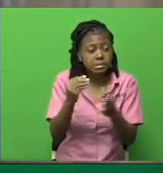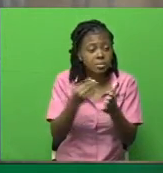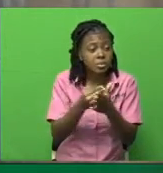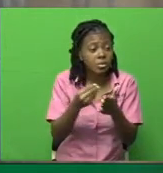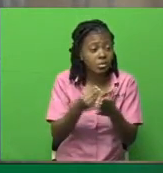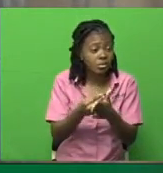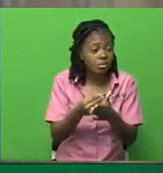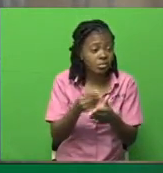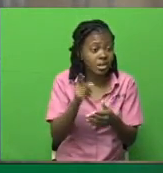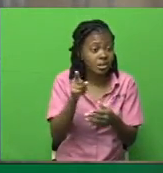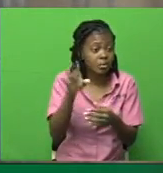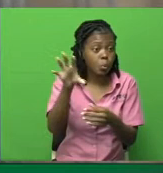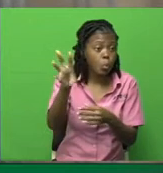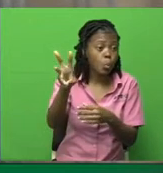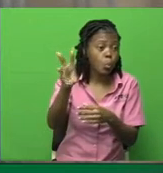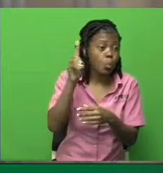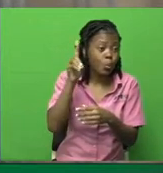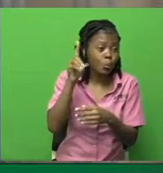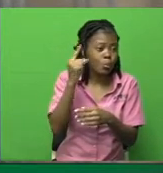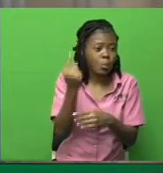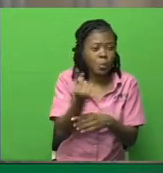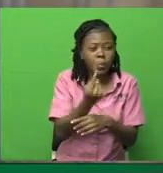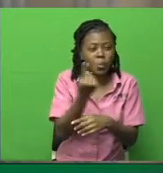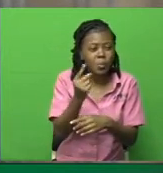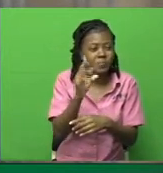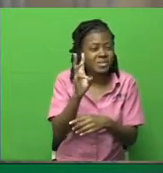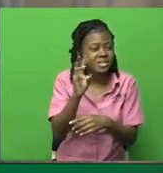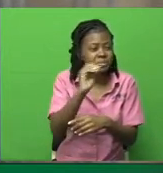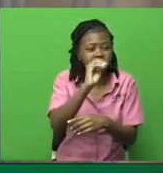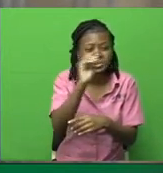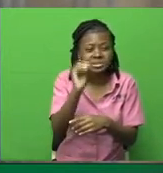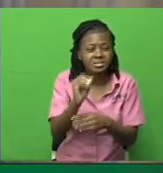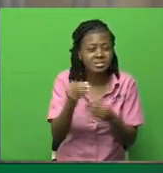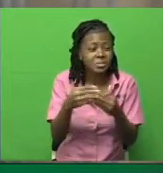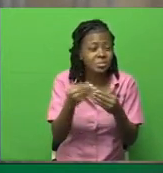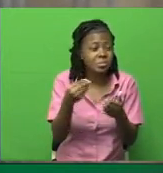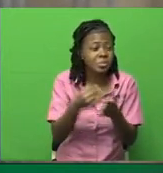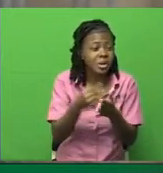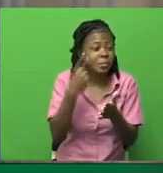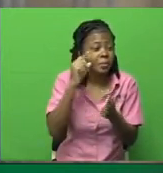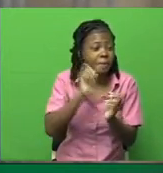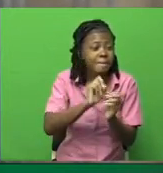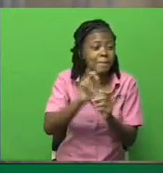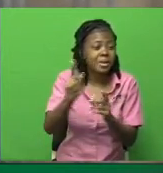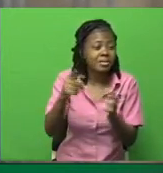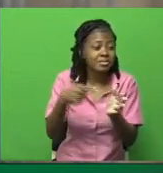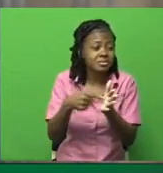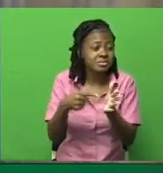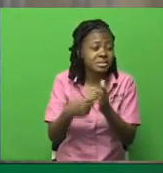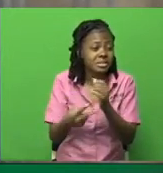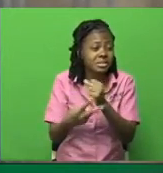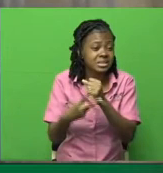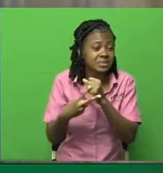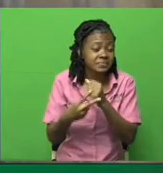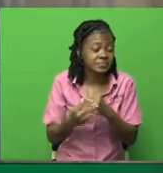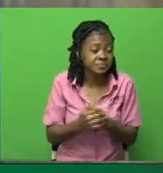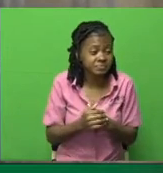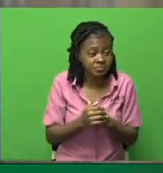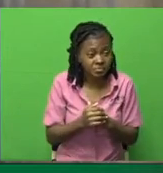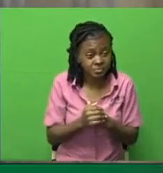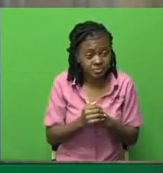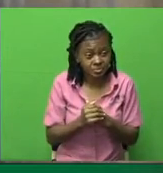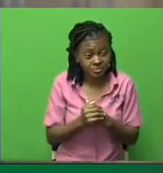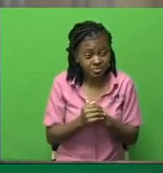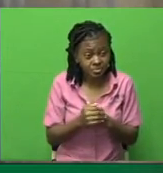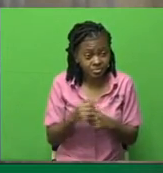years six percent of what you had a withdrawn I make it very clear